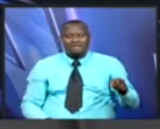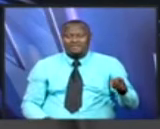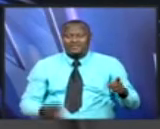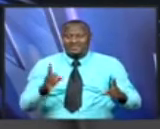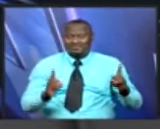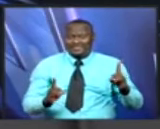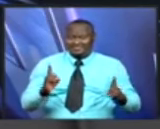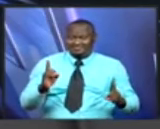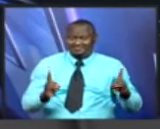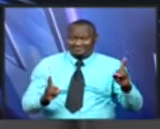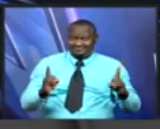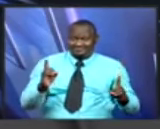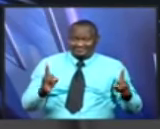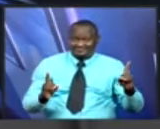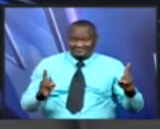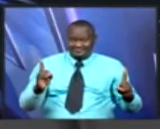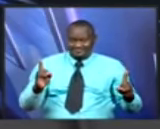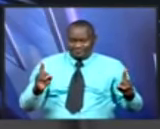debate.